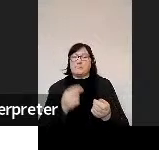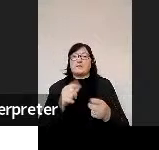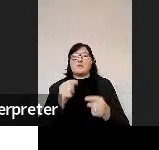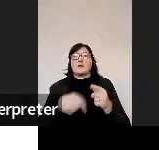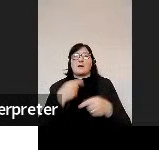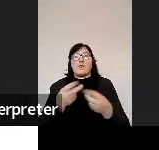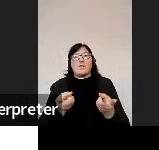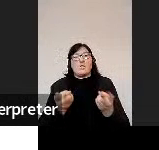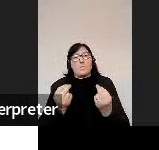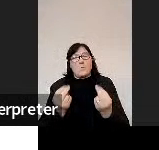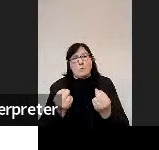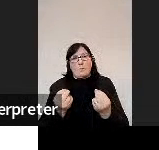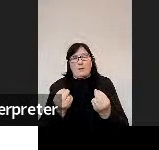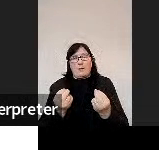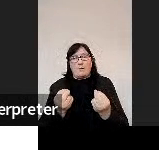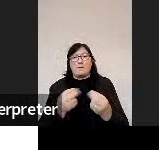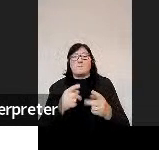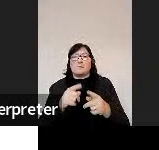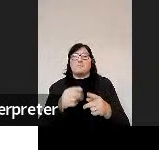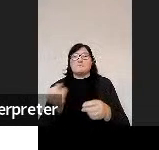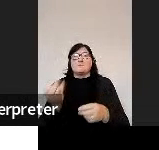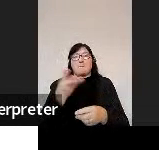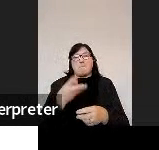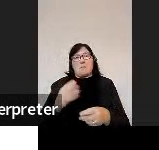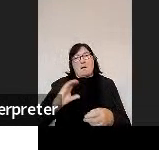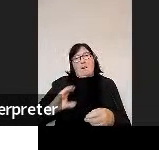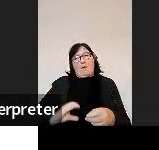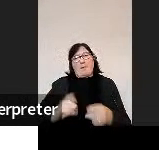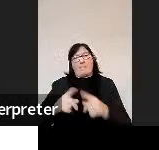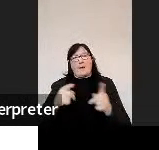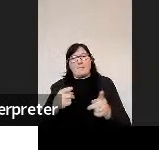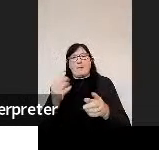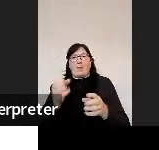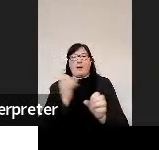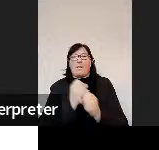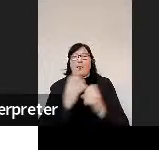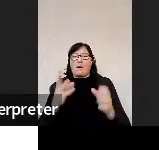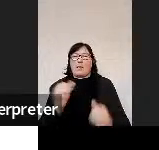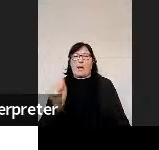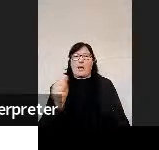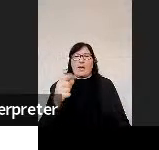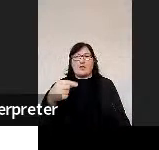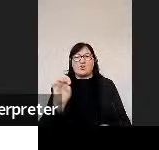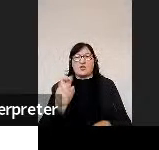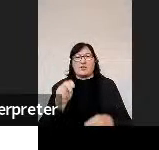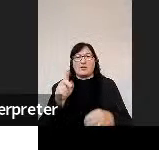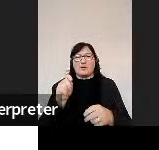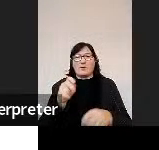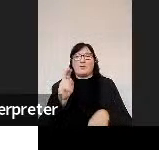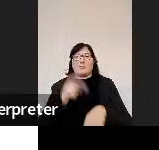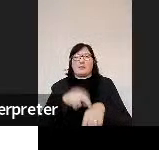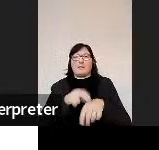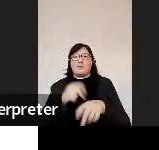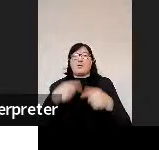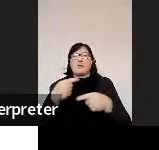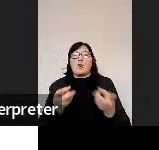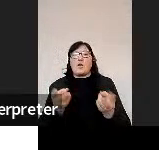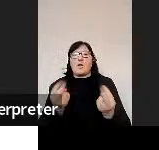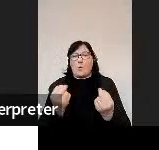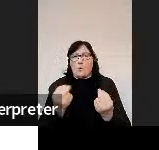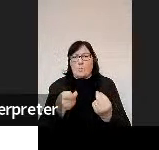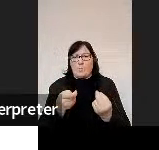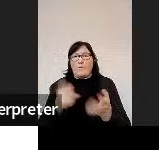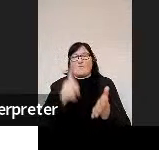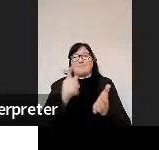So certain client types, for example, clearing agent, require renewal. So the renewal of that application can now